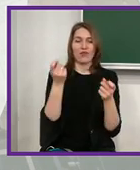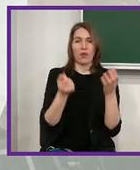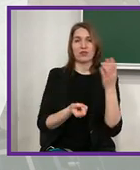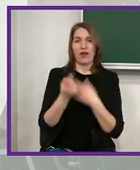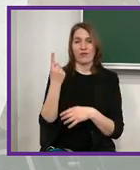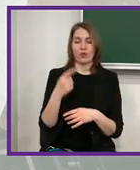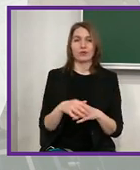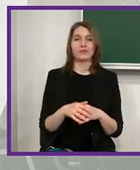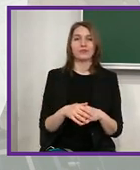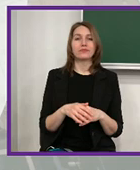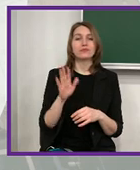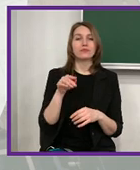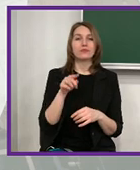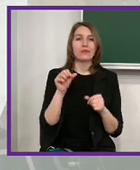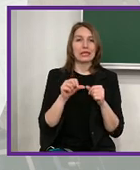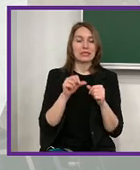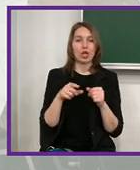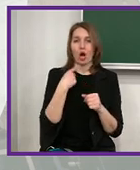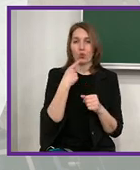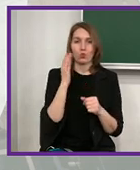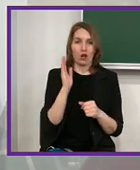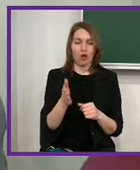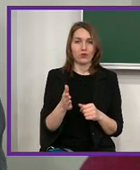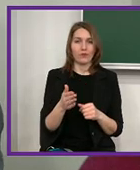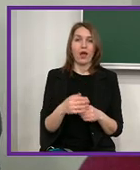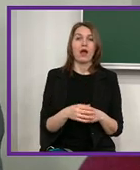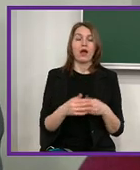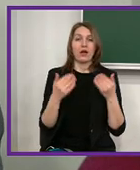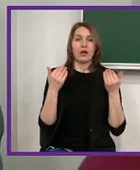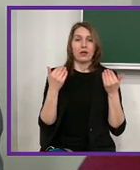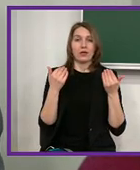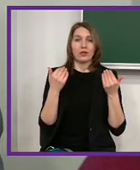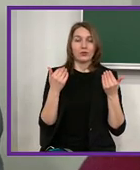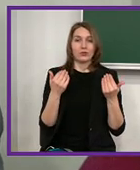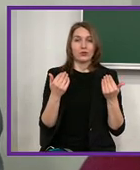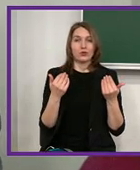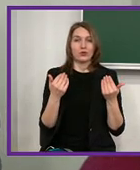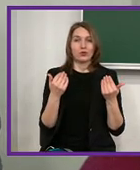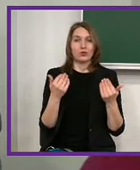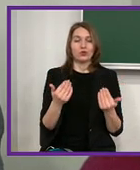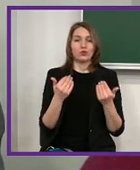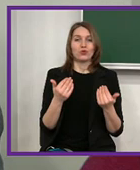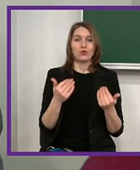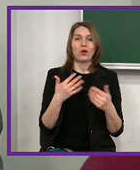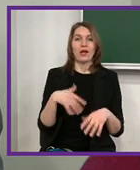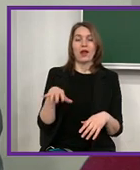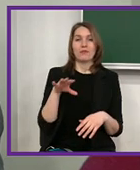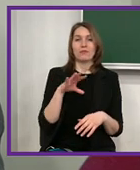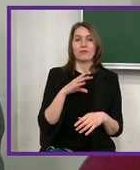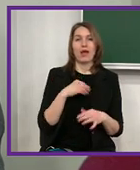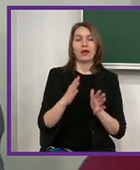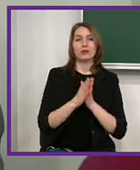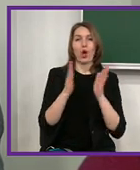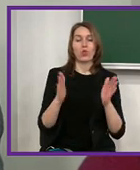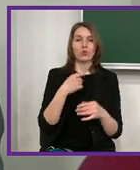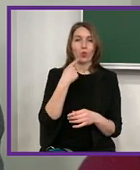We've had a lot of discussion today about the CSDDD, as we call it, whether it's fate, whether it's going to survive, whether